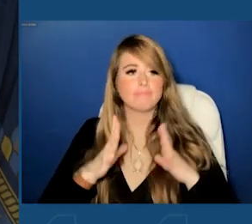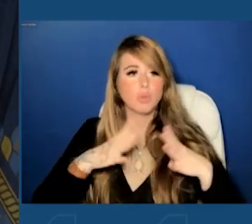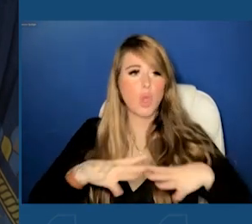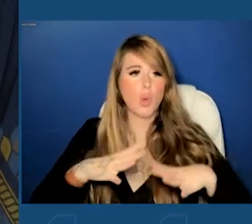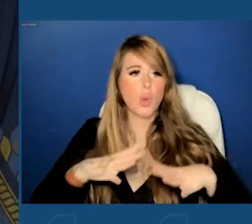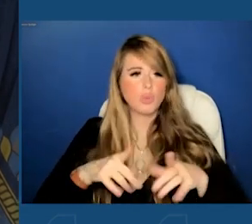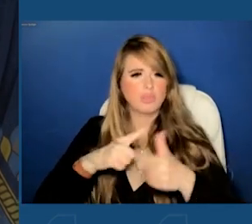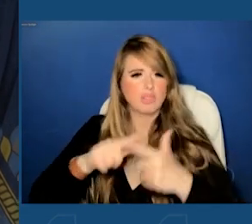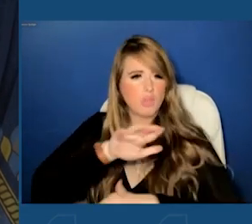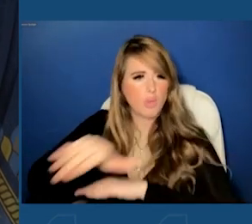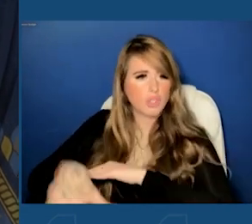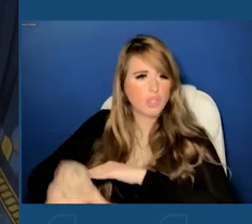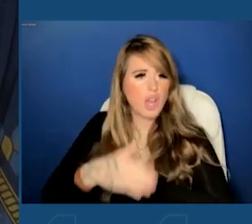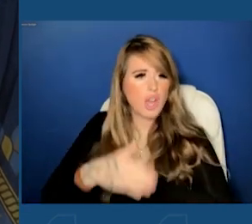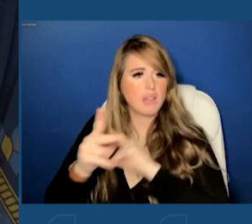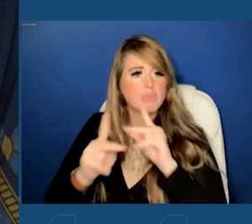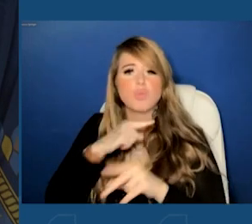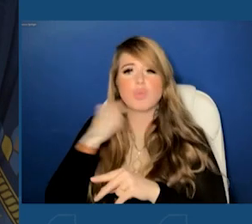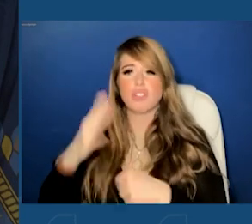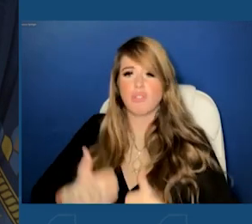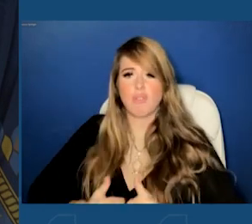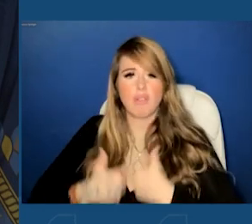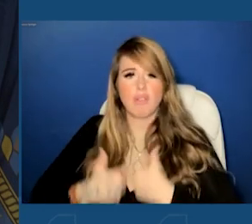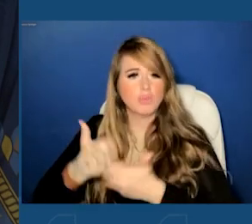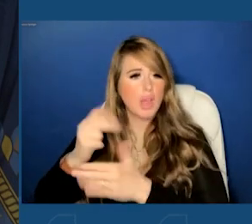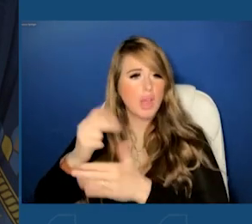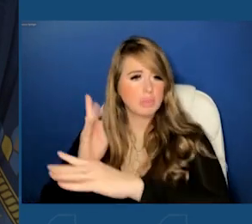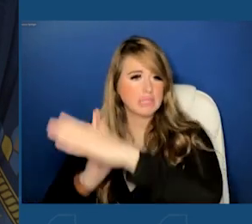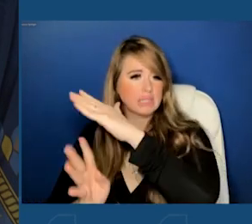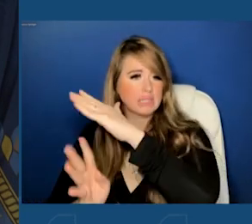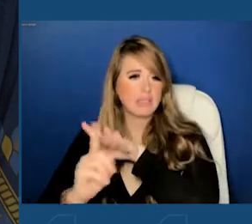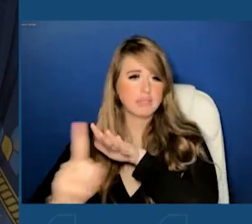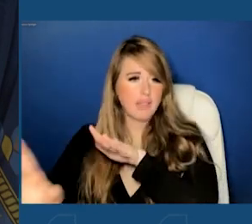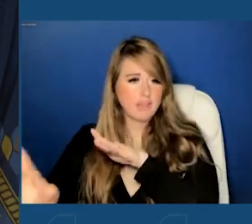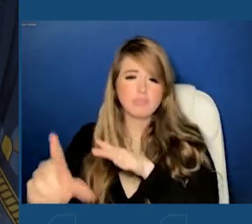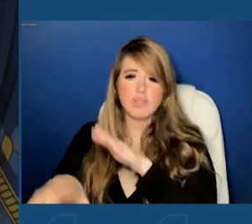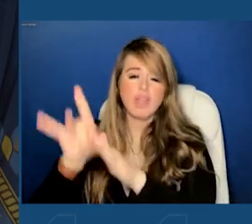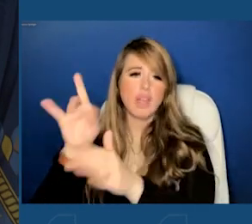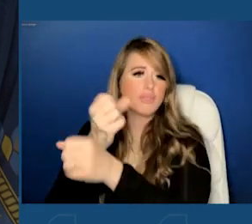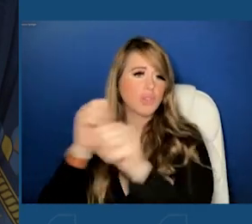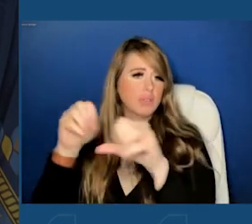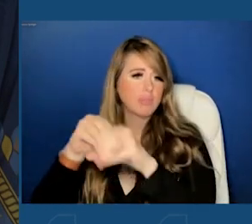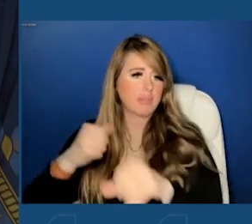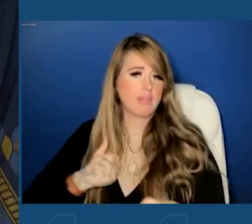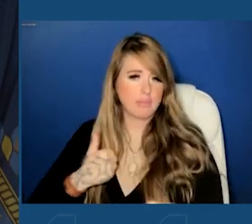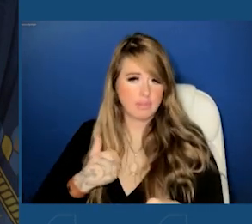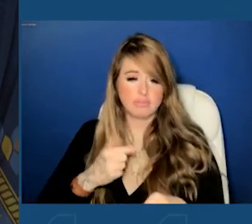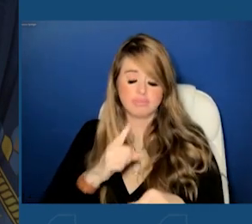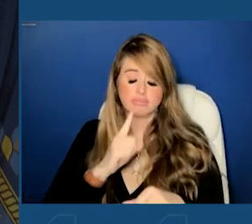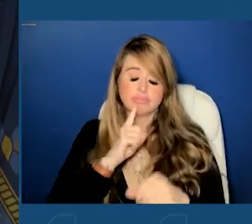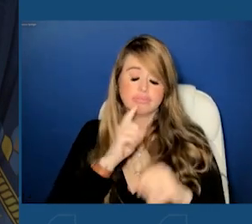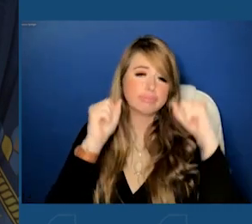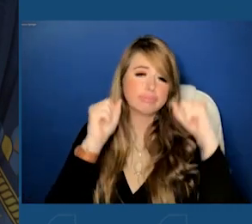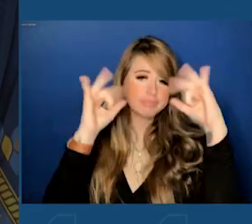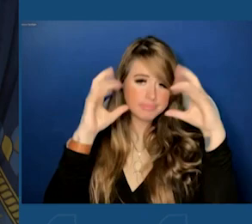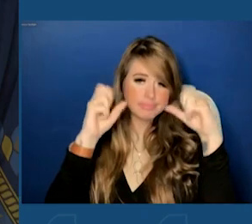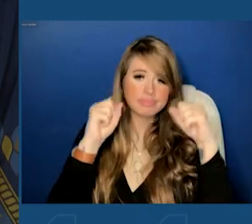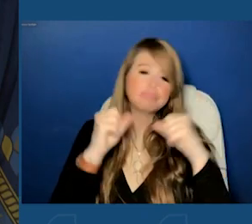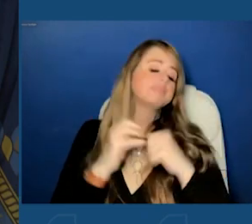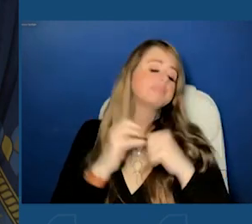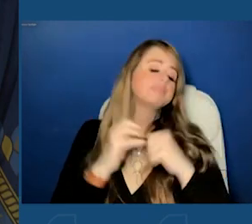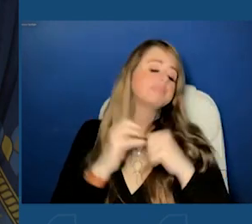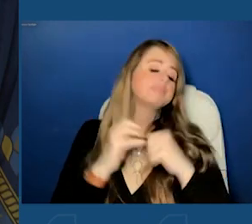that were risking their own lives to help others seek freedom. It's extraordinary. So we're going to keep